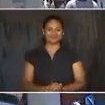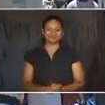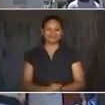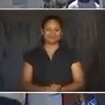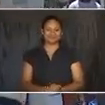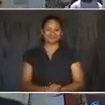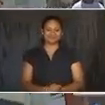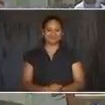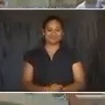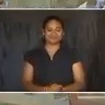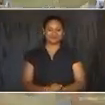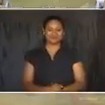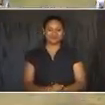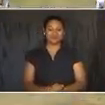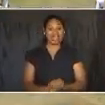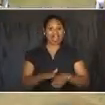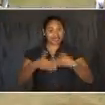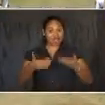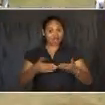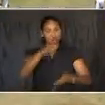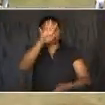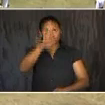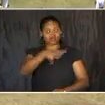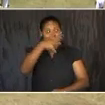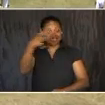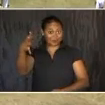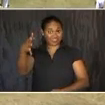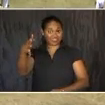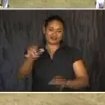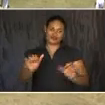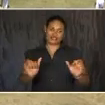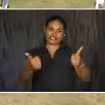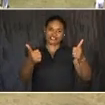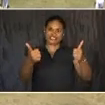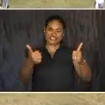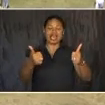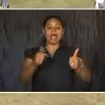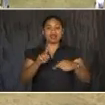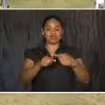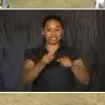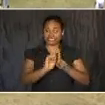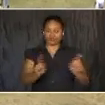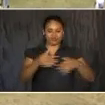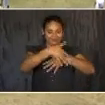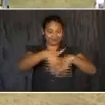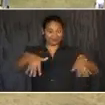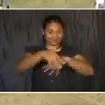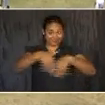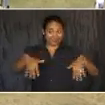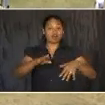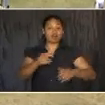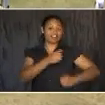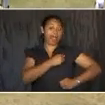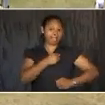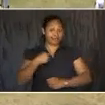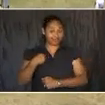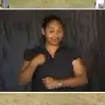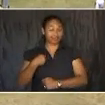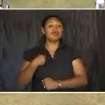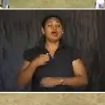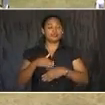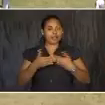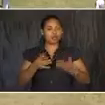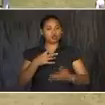The inspection segment has ceased, is over, as we have now witnessed the